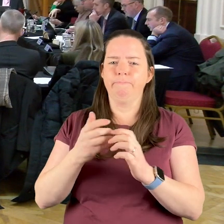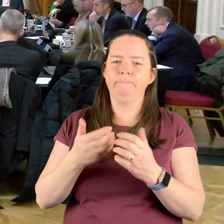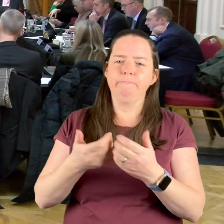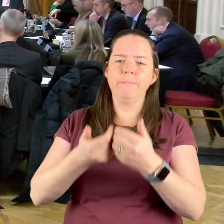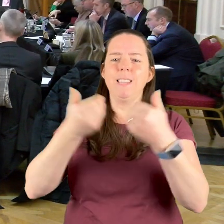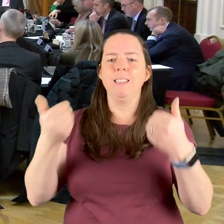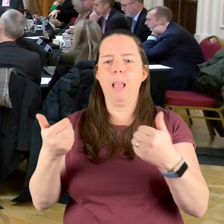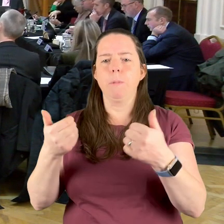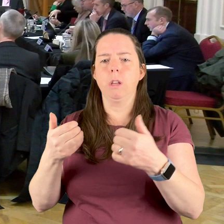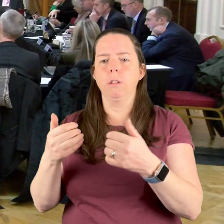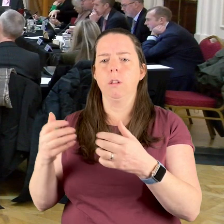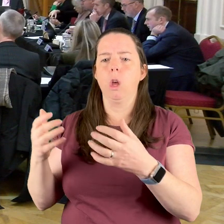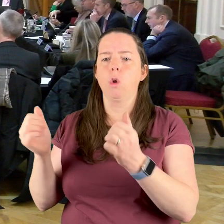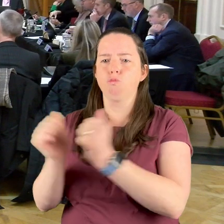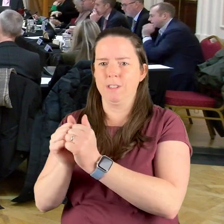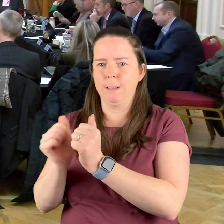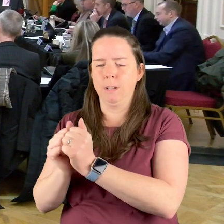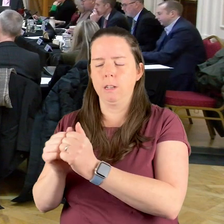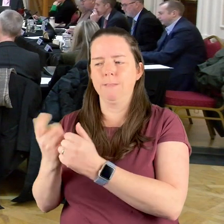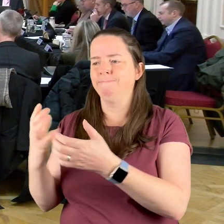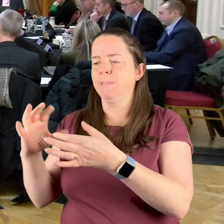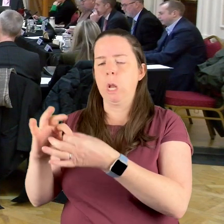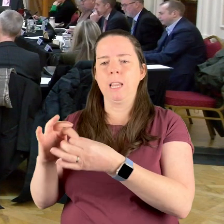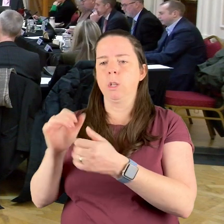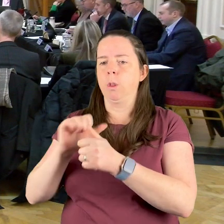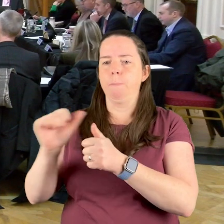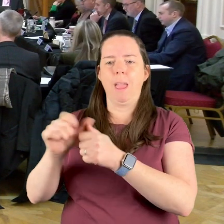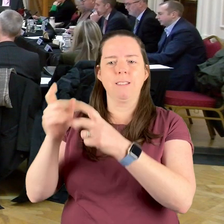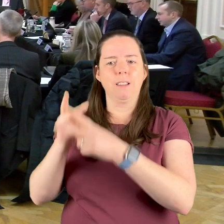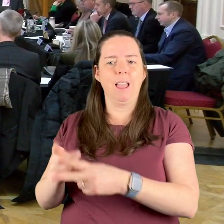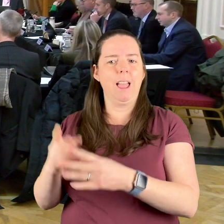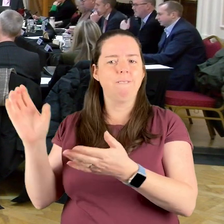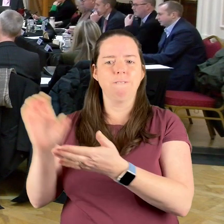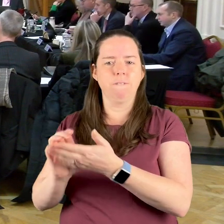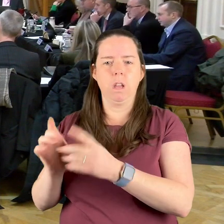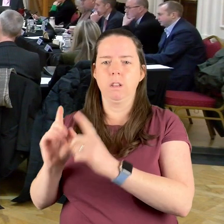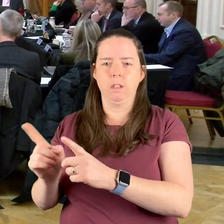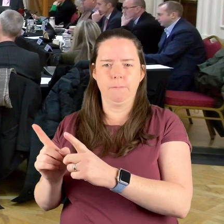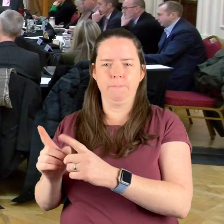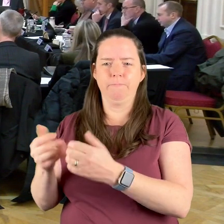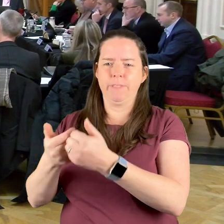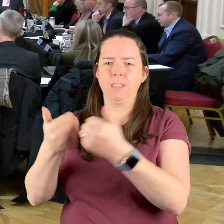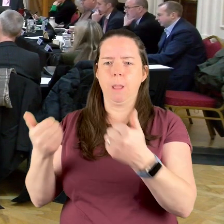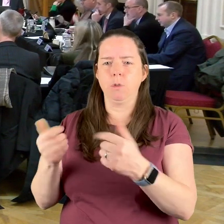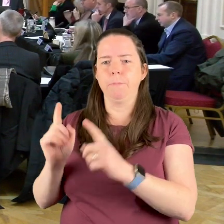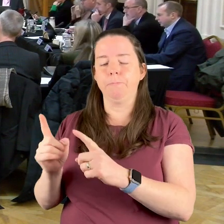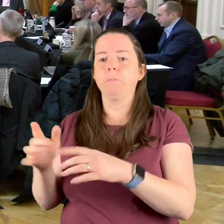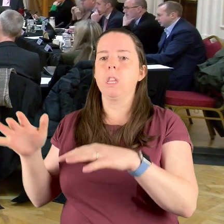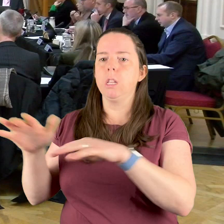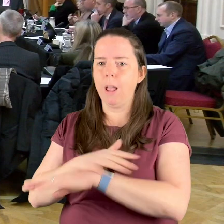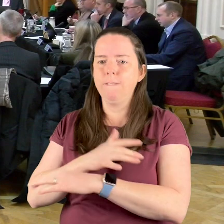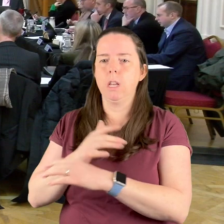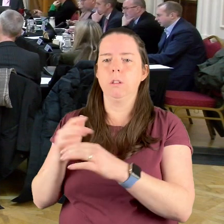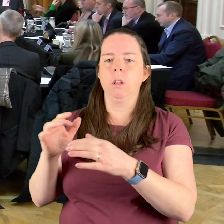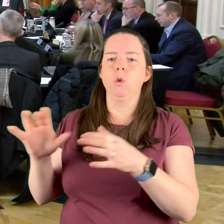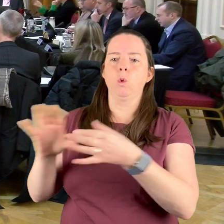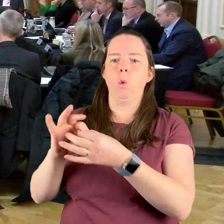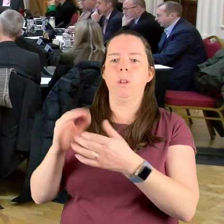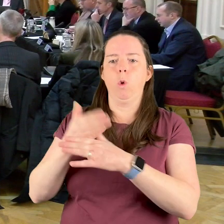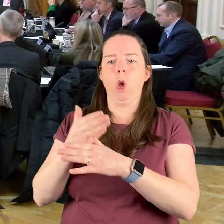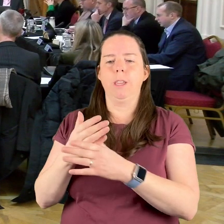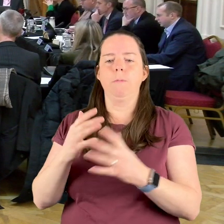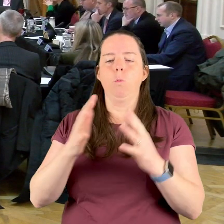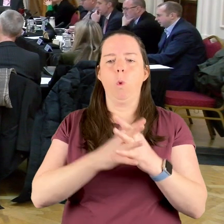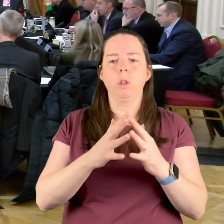the Borough of Wandsworth, there's a separate pooled agreement, which isn't in the Better Care Fund, but